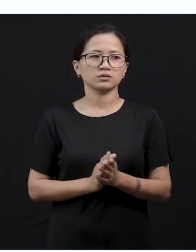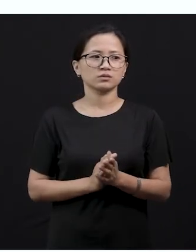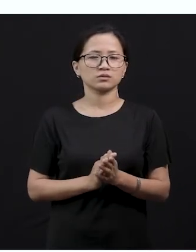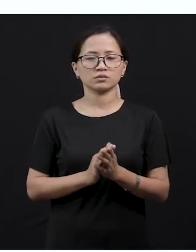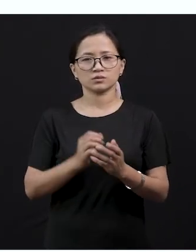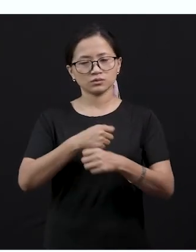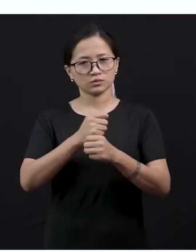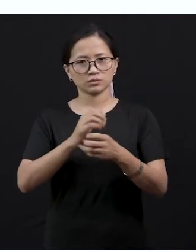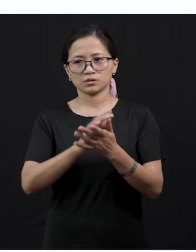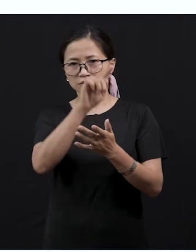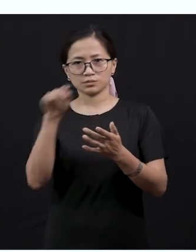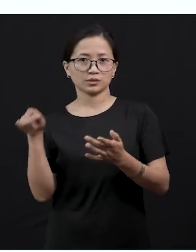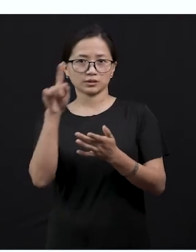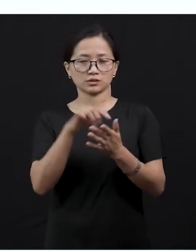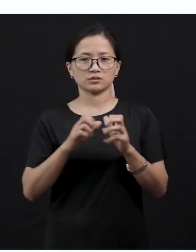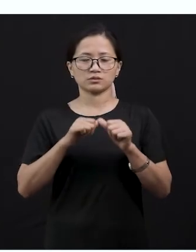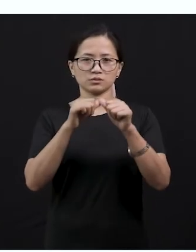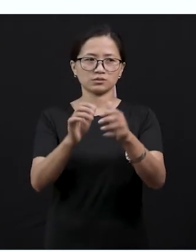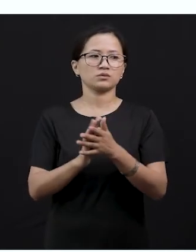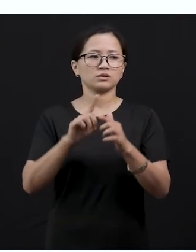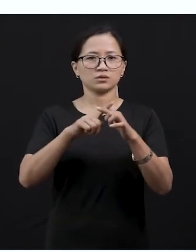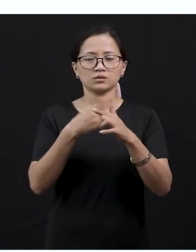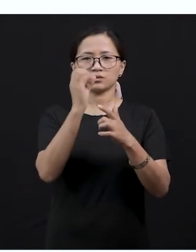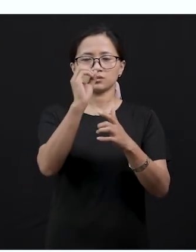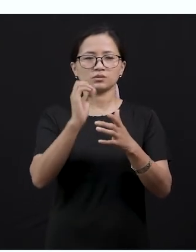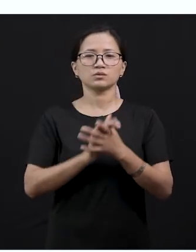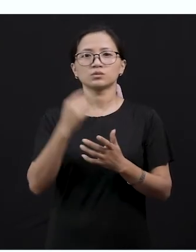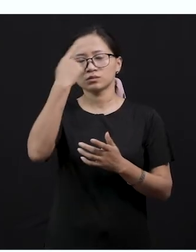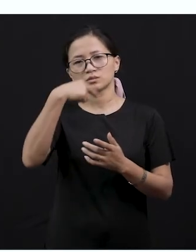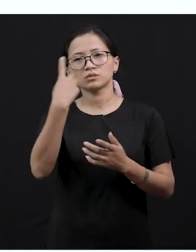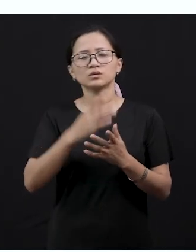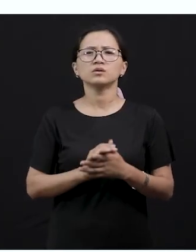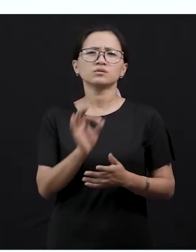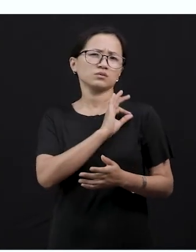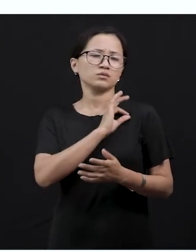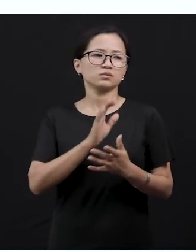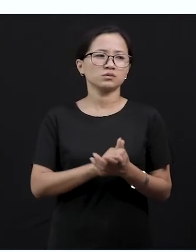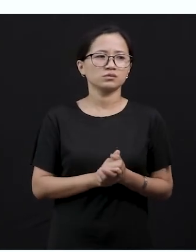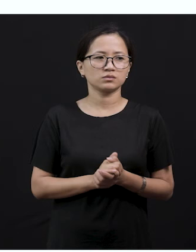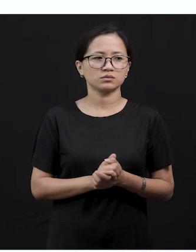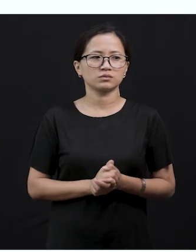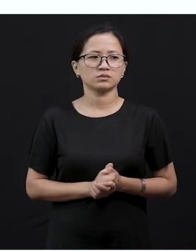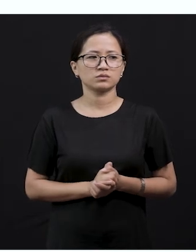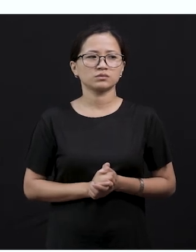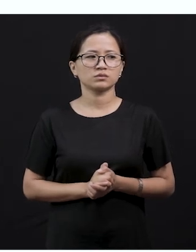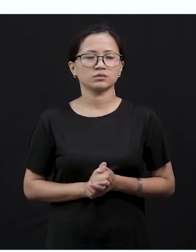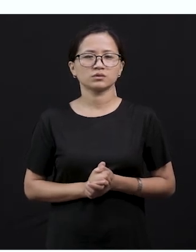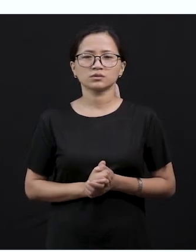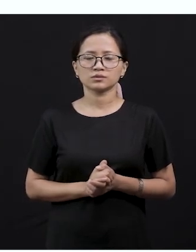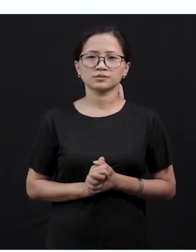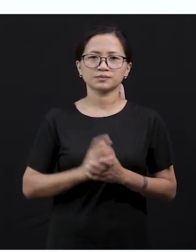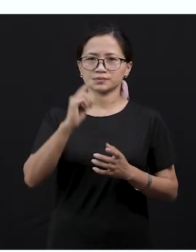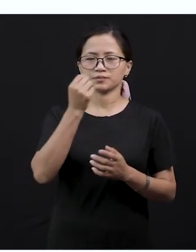we will try to match the answer. So the first is Jo. Who is Jo and what does she like? See, Jo is one among the